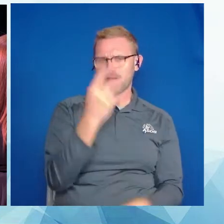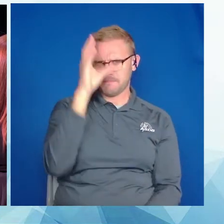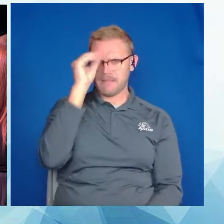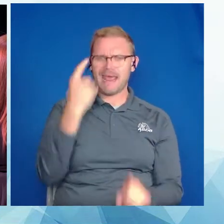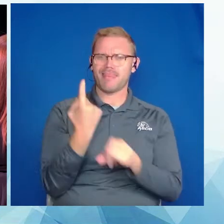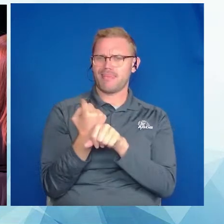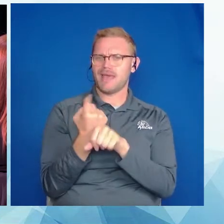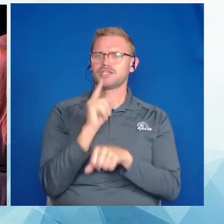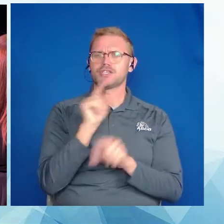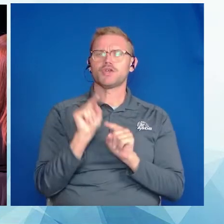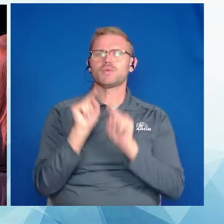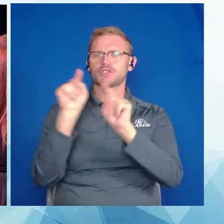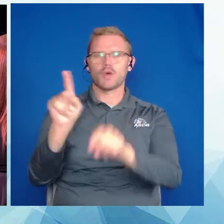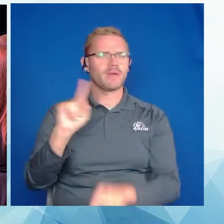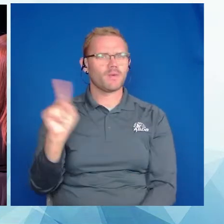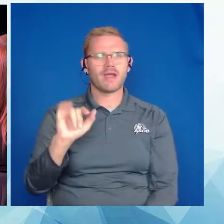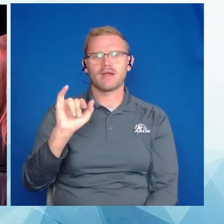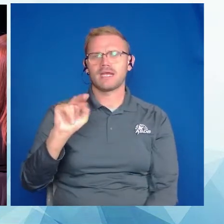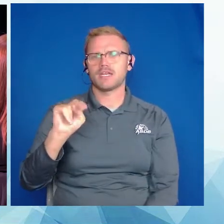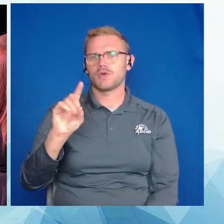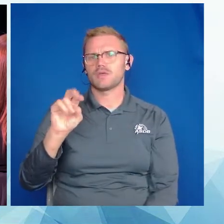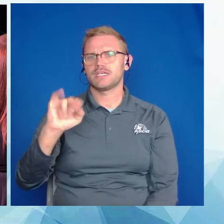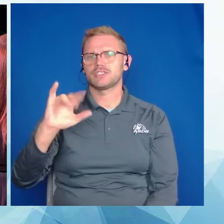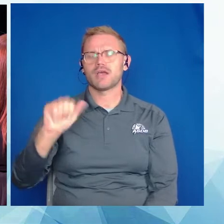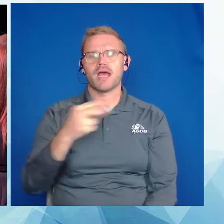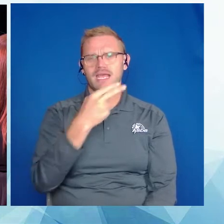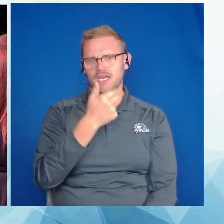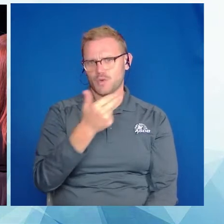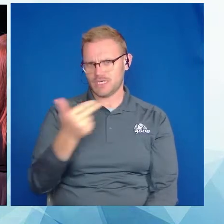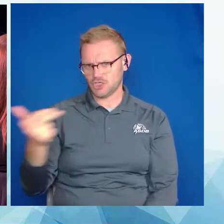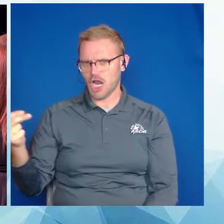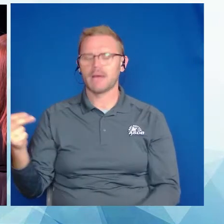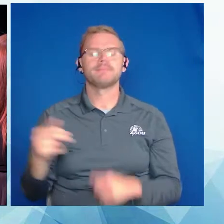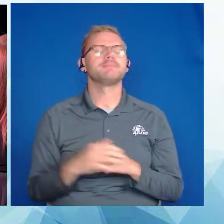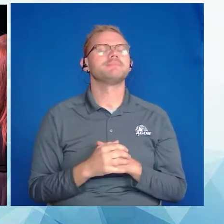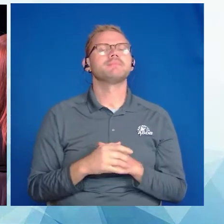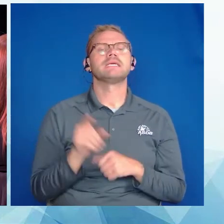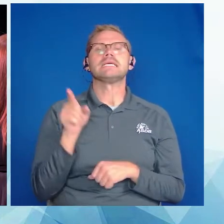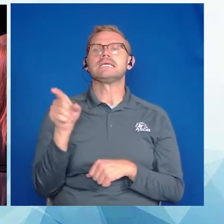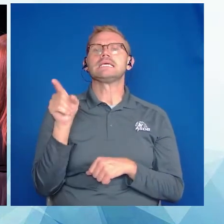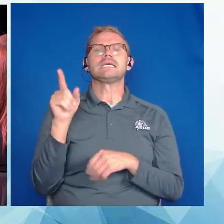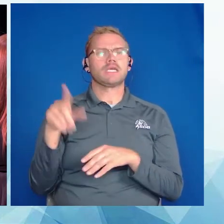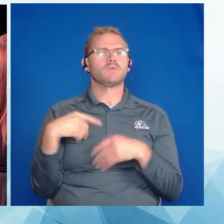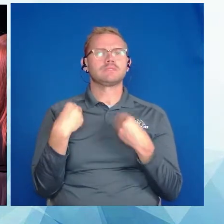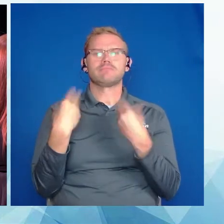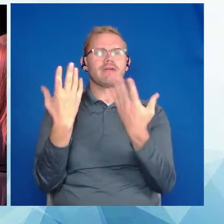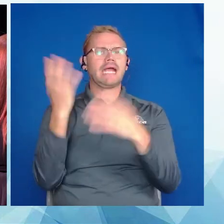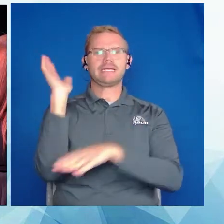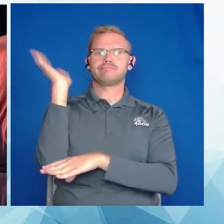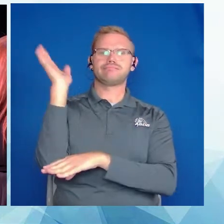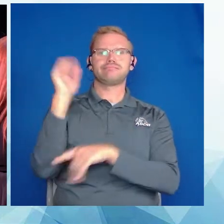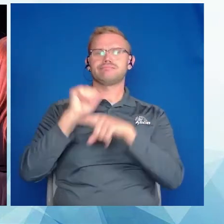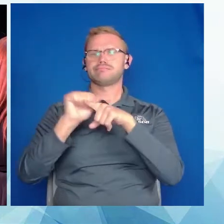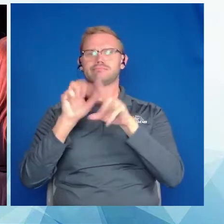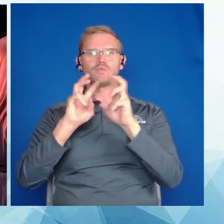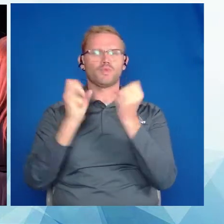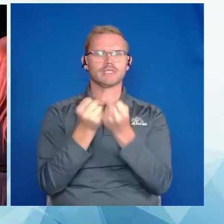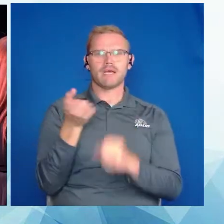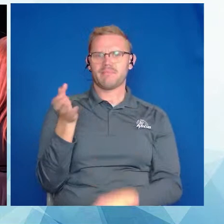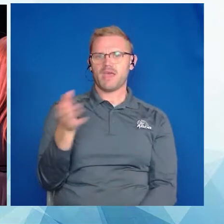was going to Indonesia. He was to be providing a training and a workshop